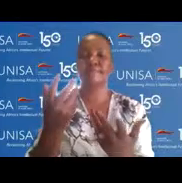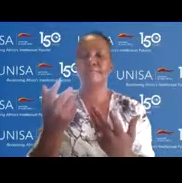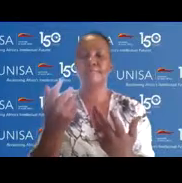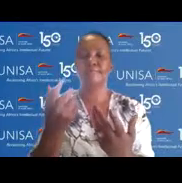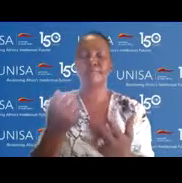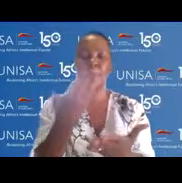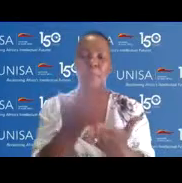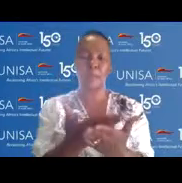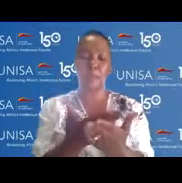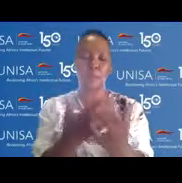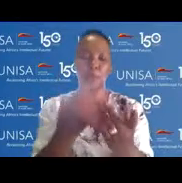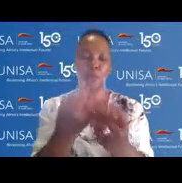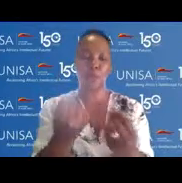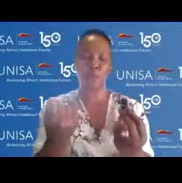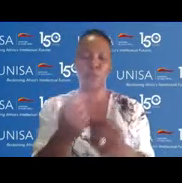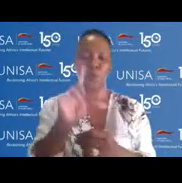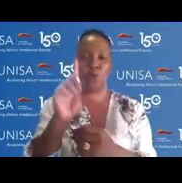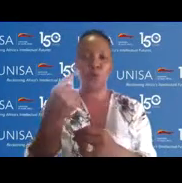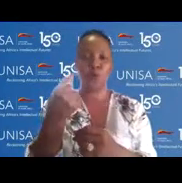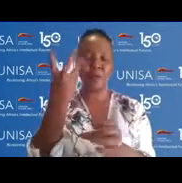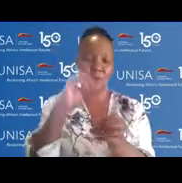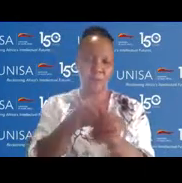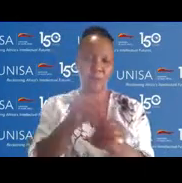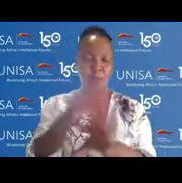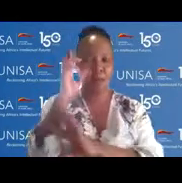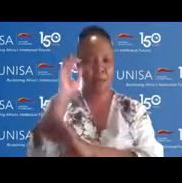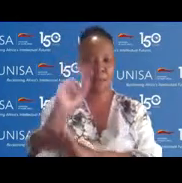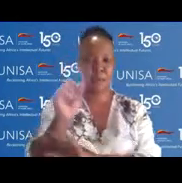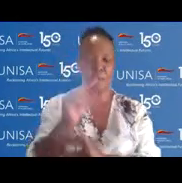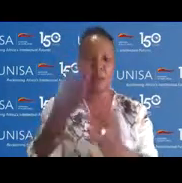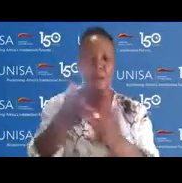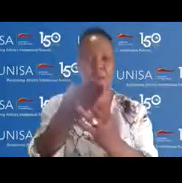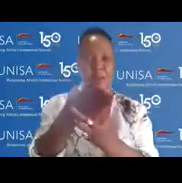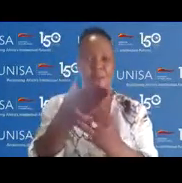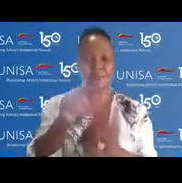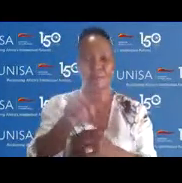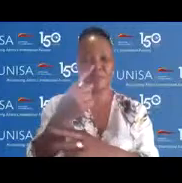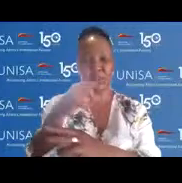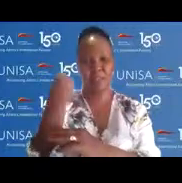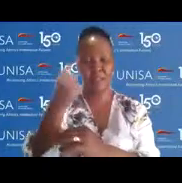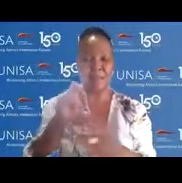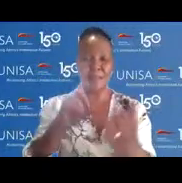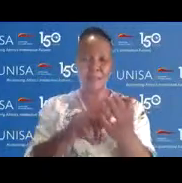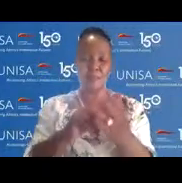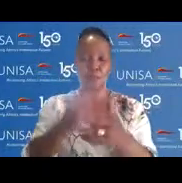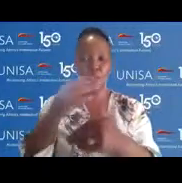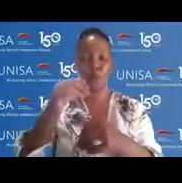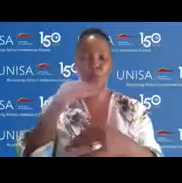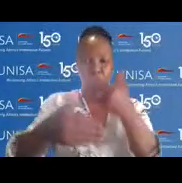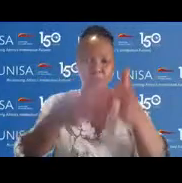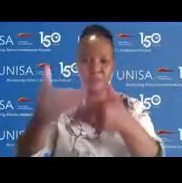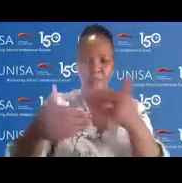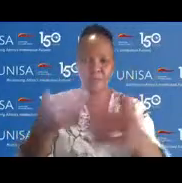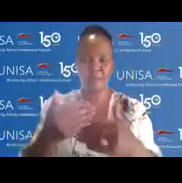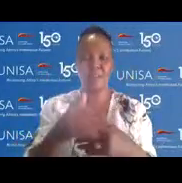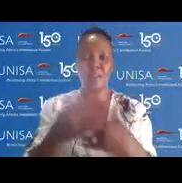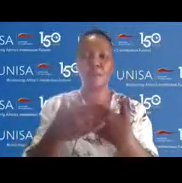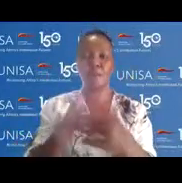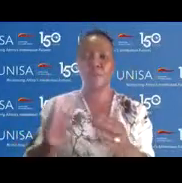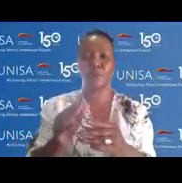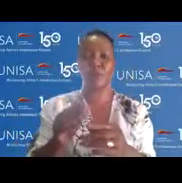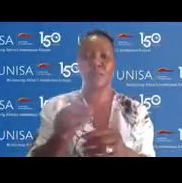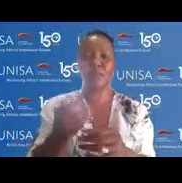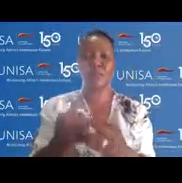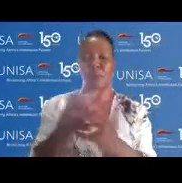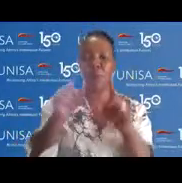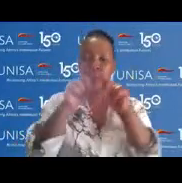log in. So just remember, the first time you access this, you need to click on continue. This will open up this login